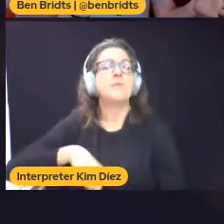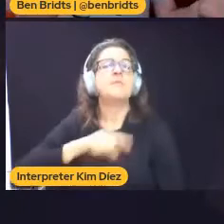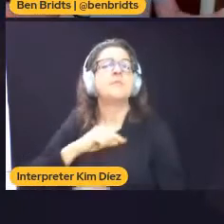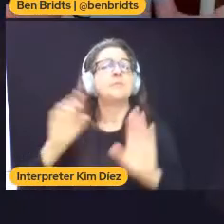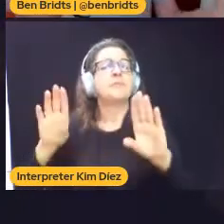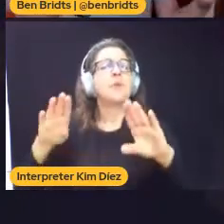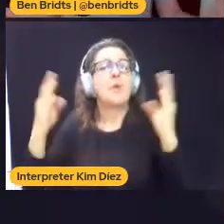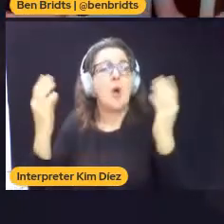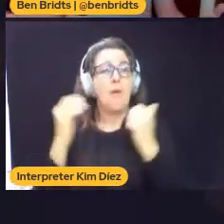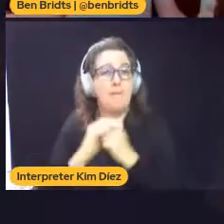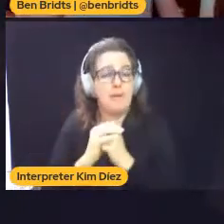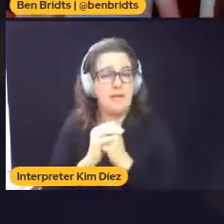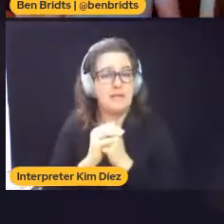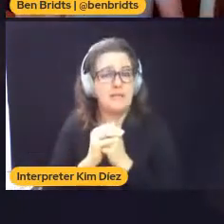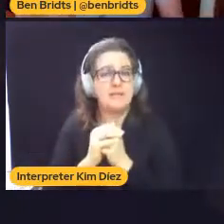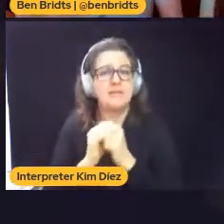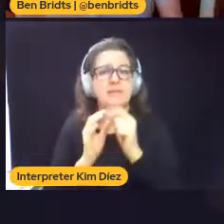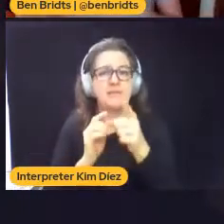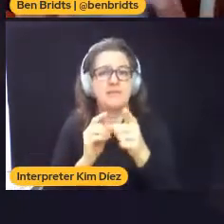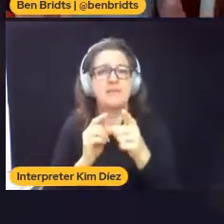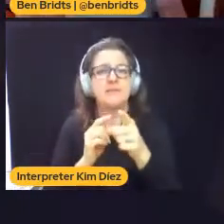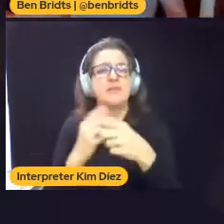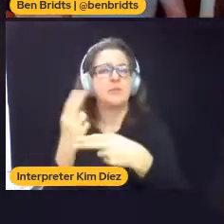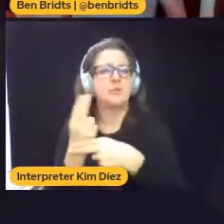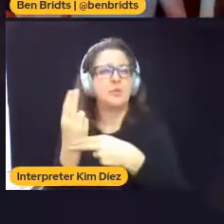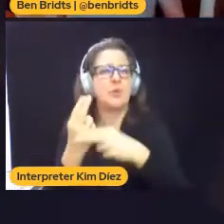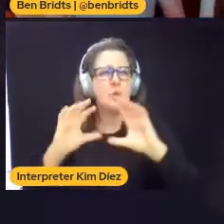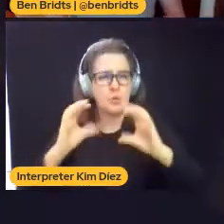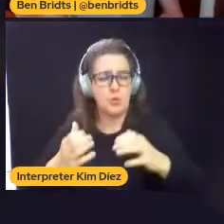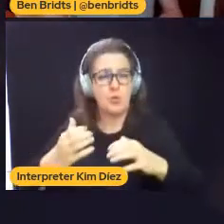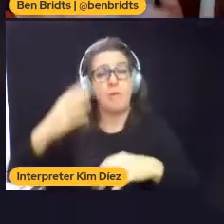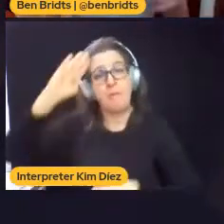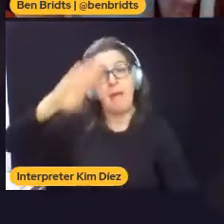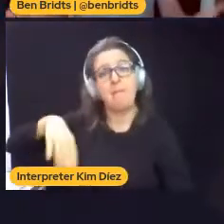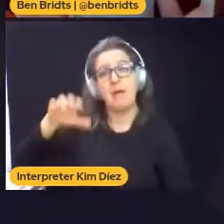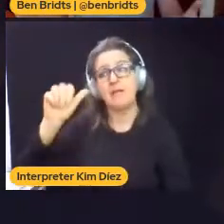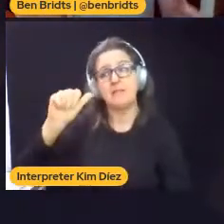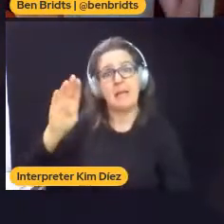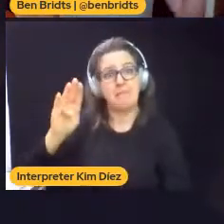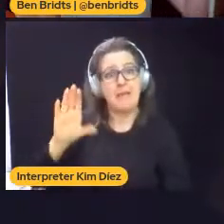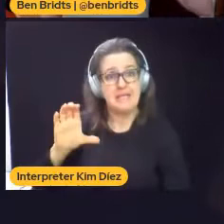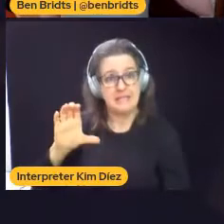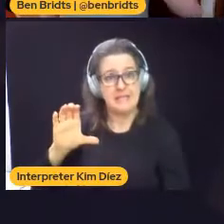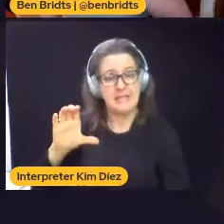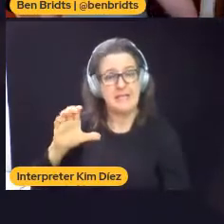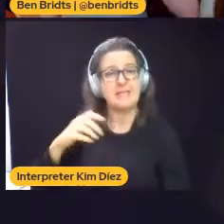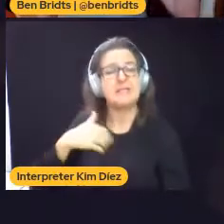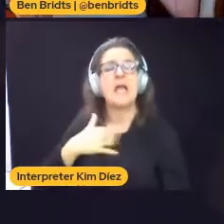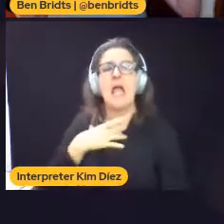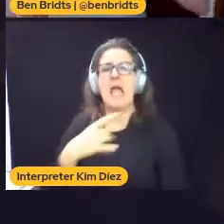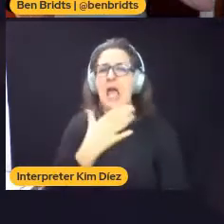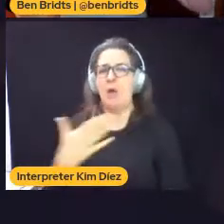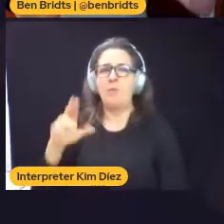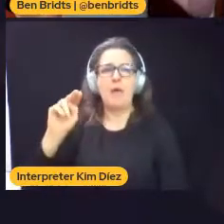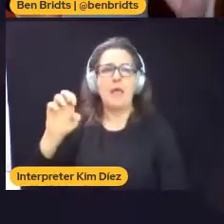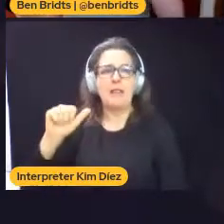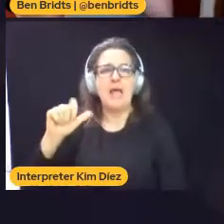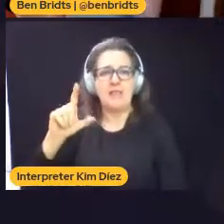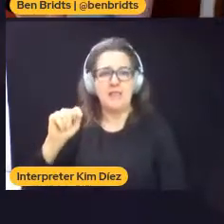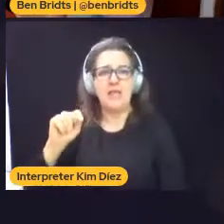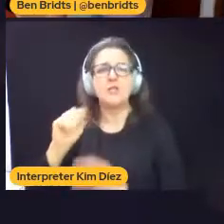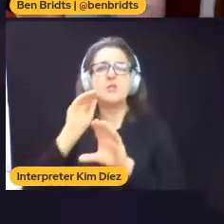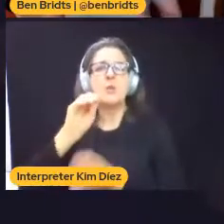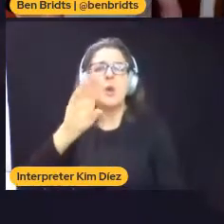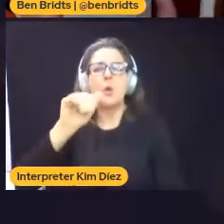add our Bastion to the instance group. And because we know our ABCs and we like to have things neat, we put Bastion in between